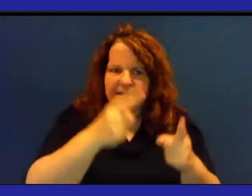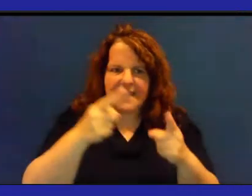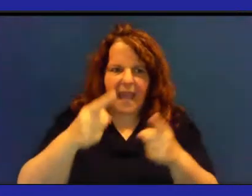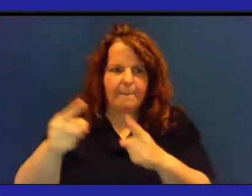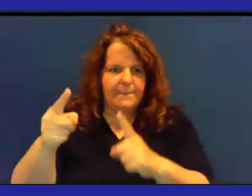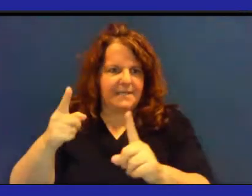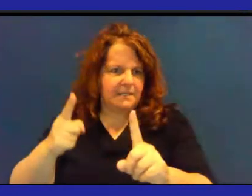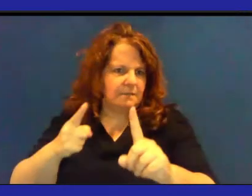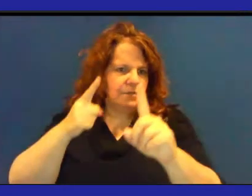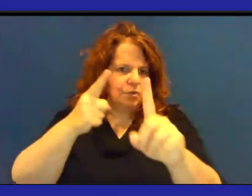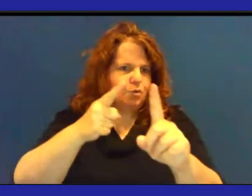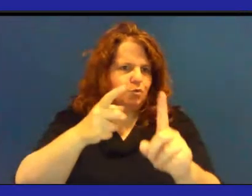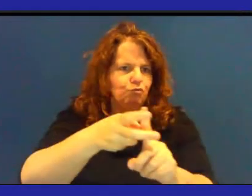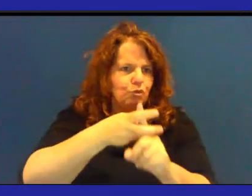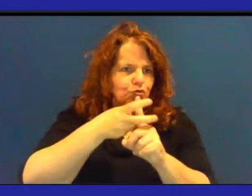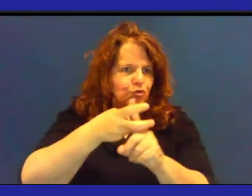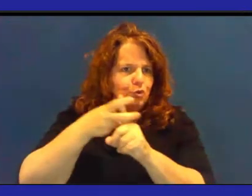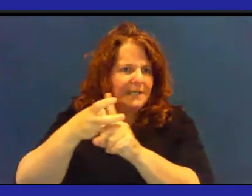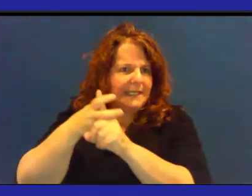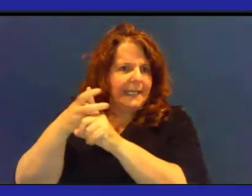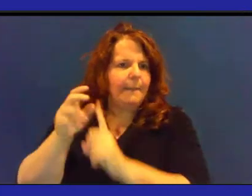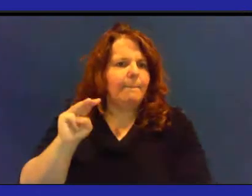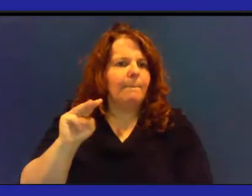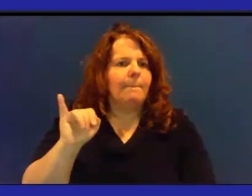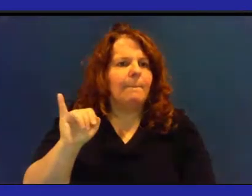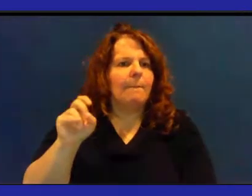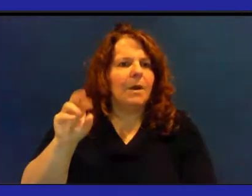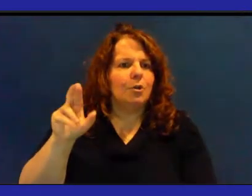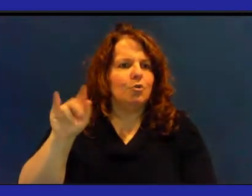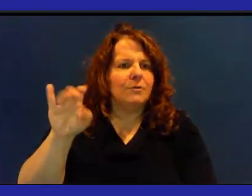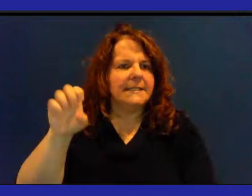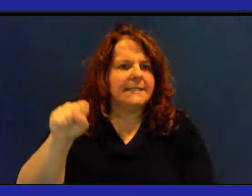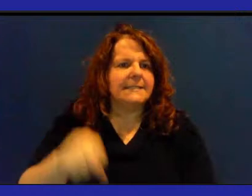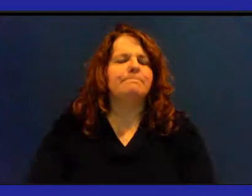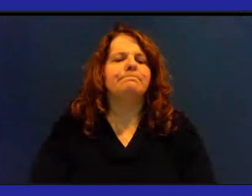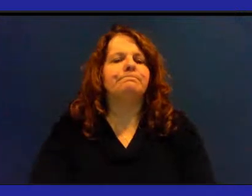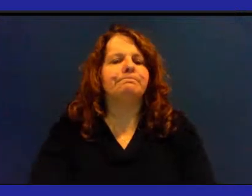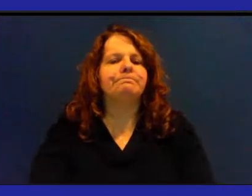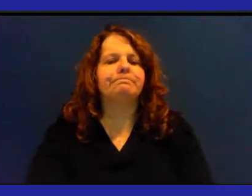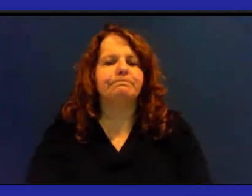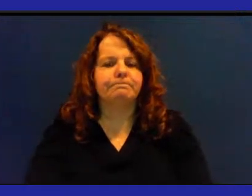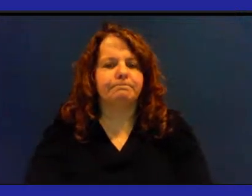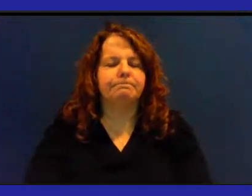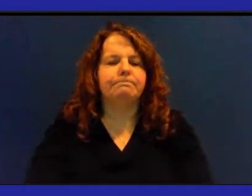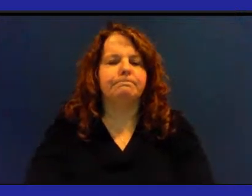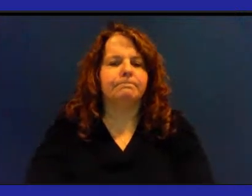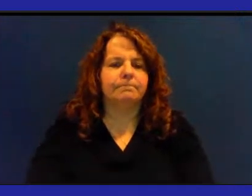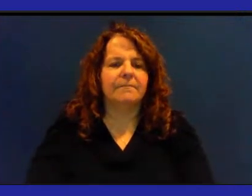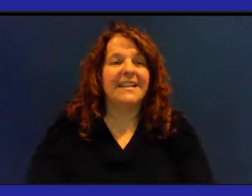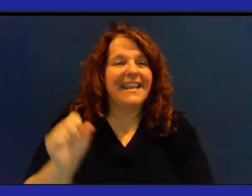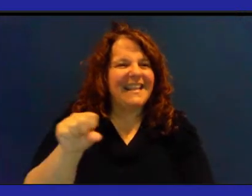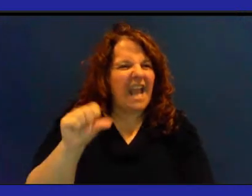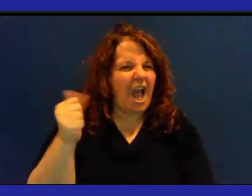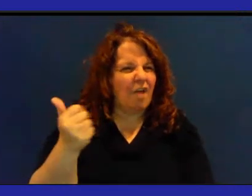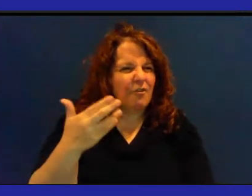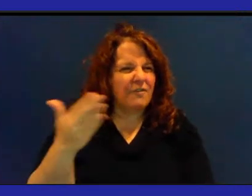around recruiting minorities. The other thing, which I just realized, there